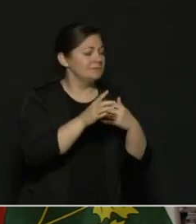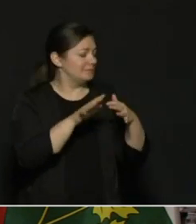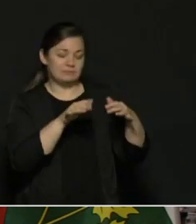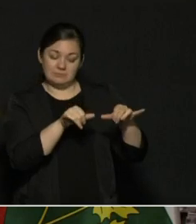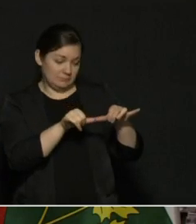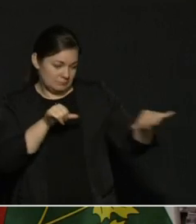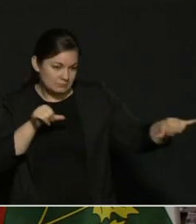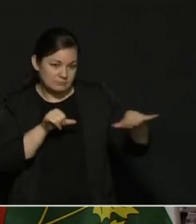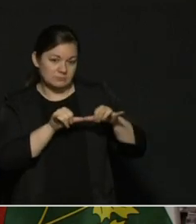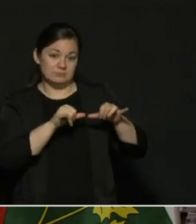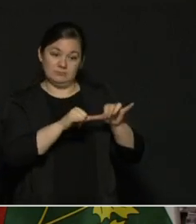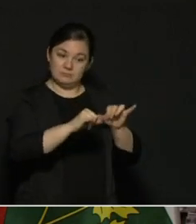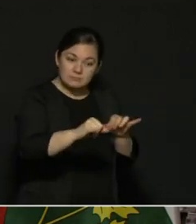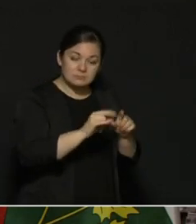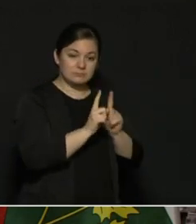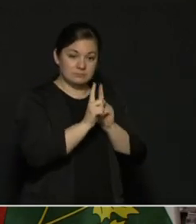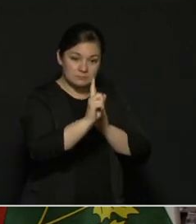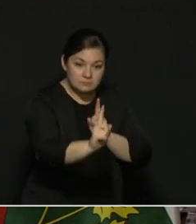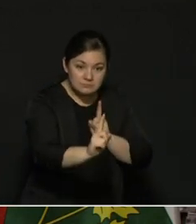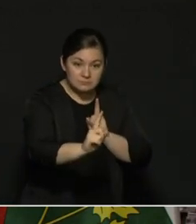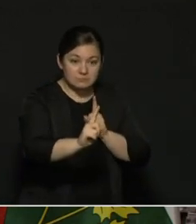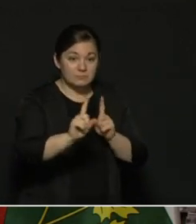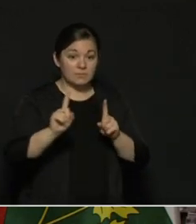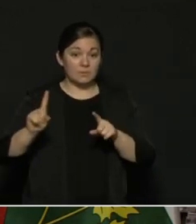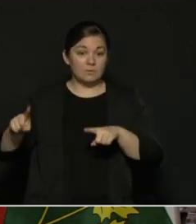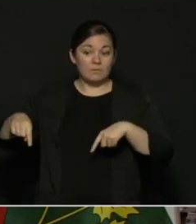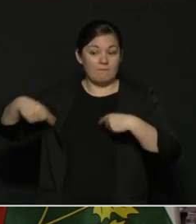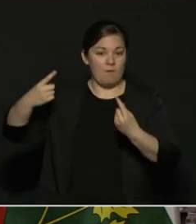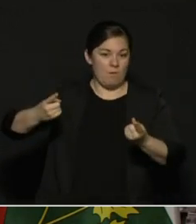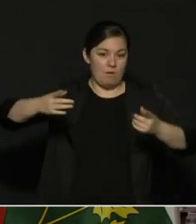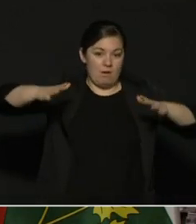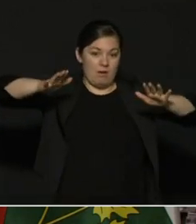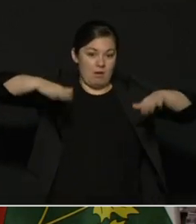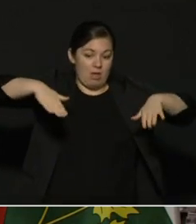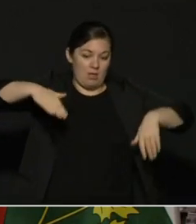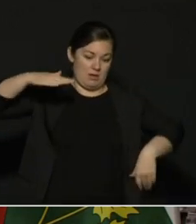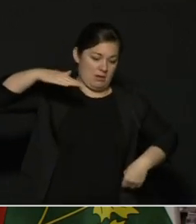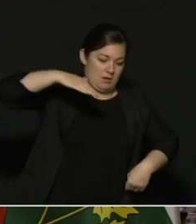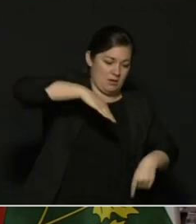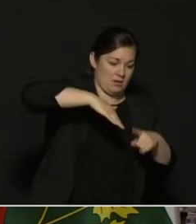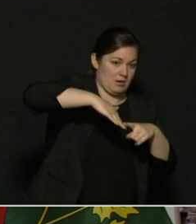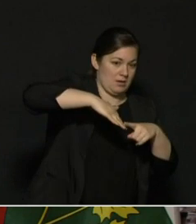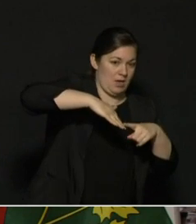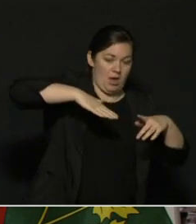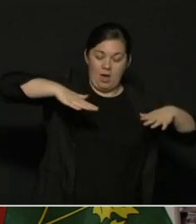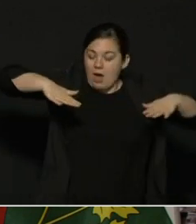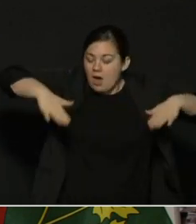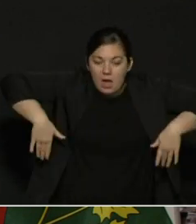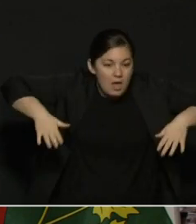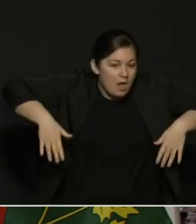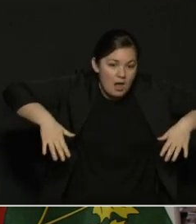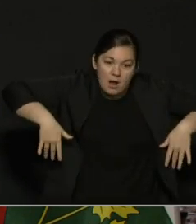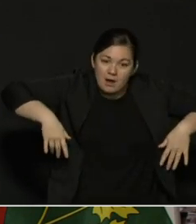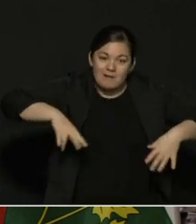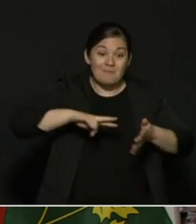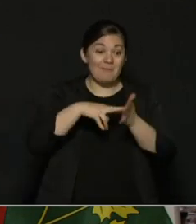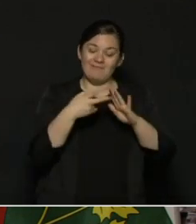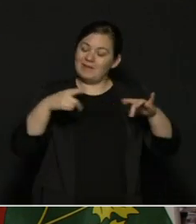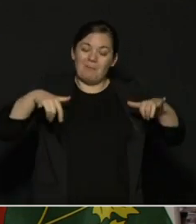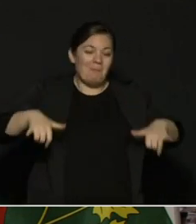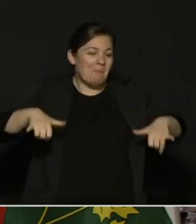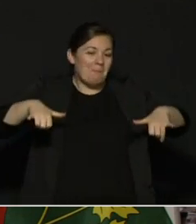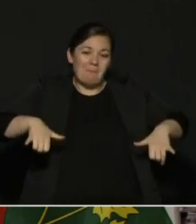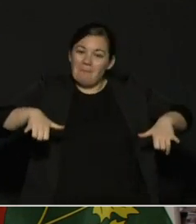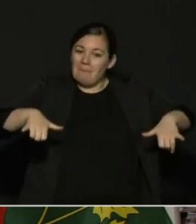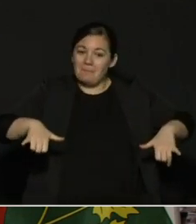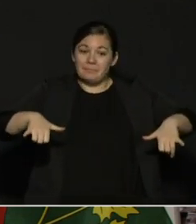at this time, because we have not seen the drop down to where we can change some of those to any level, if the government